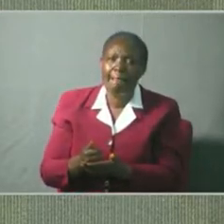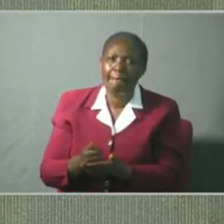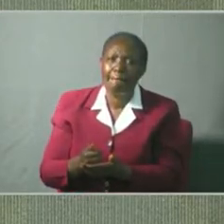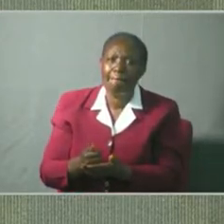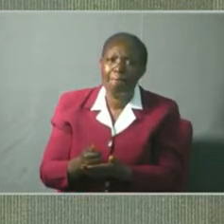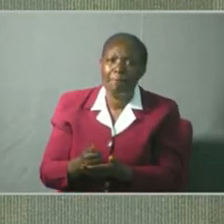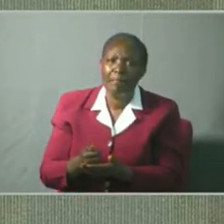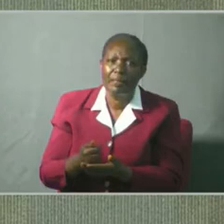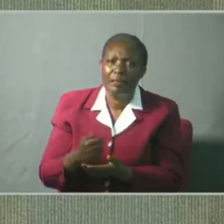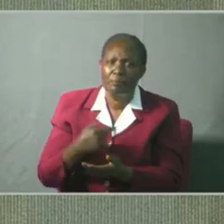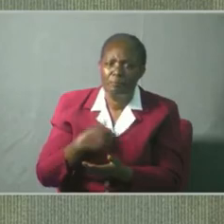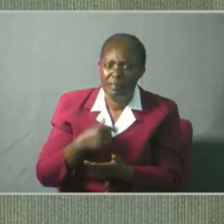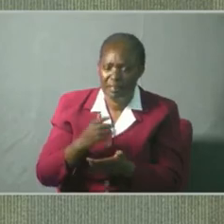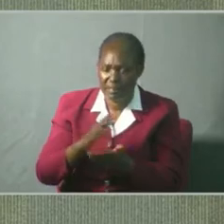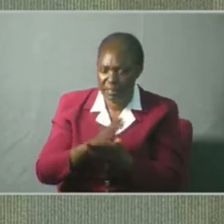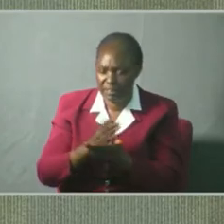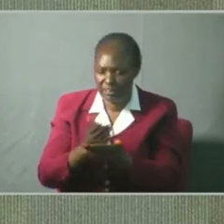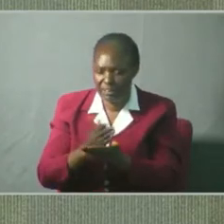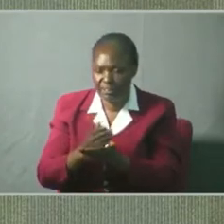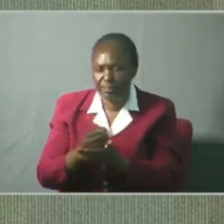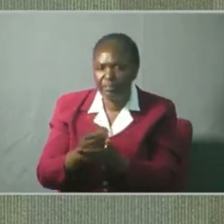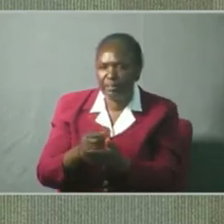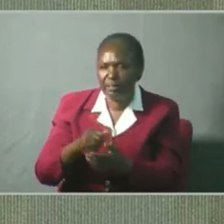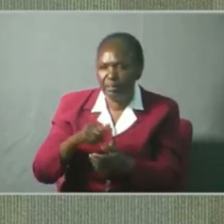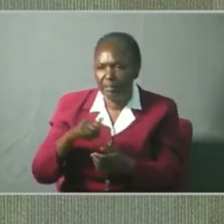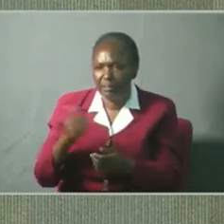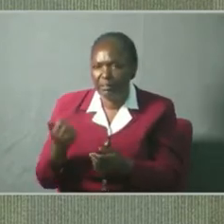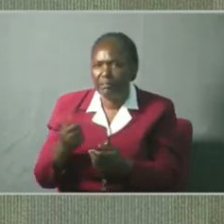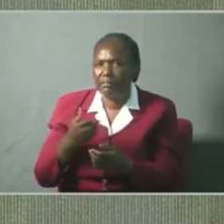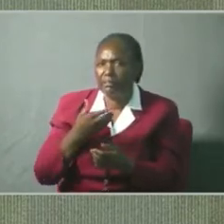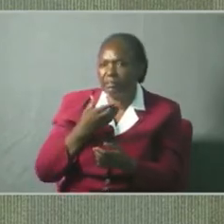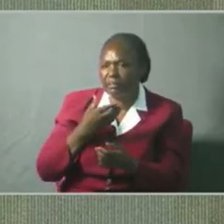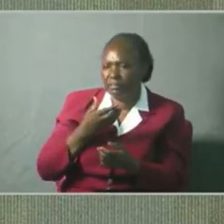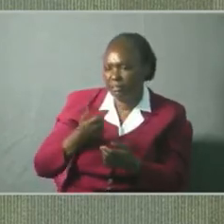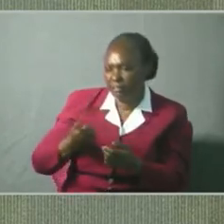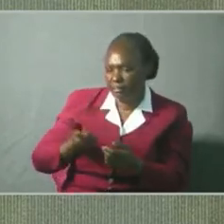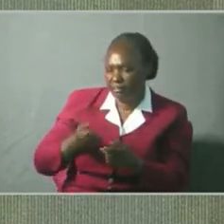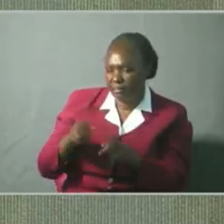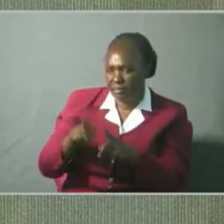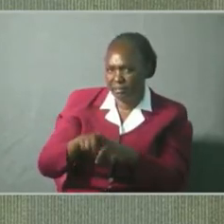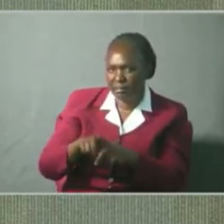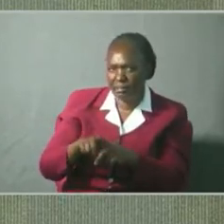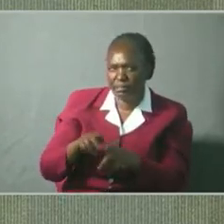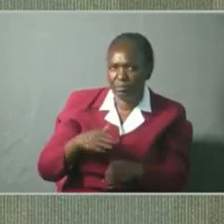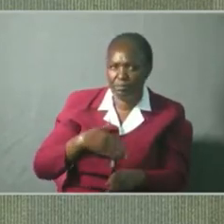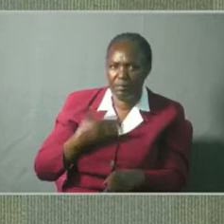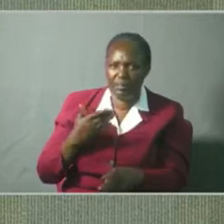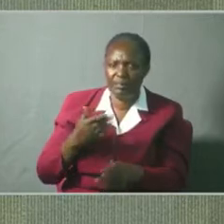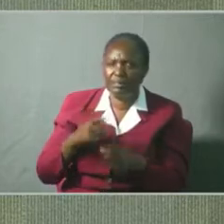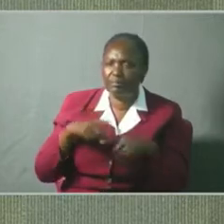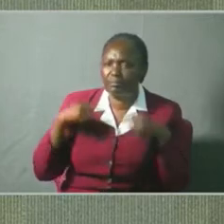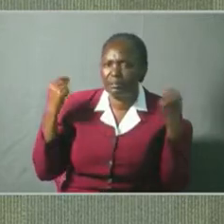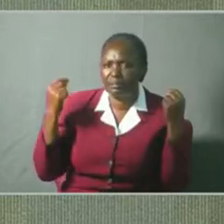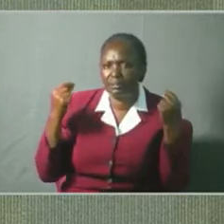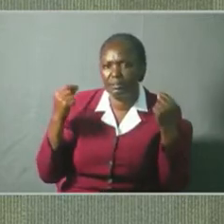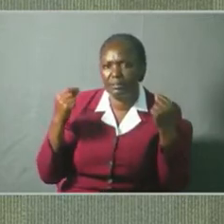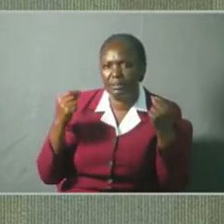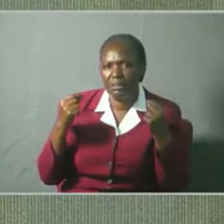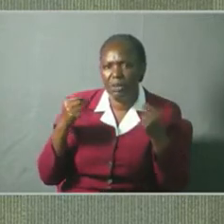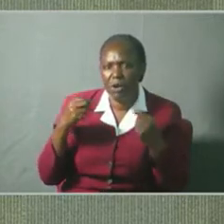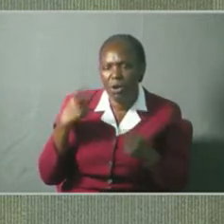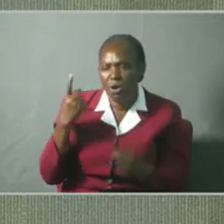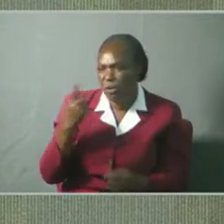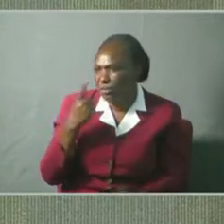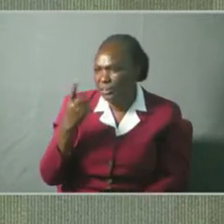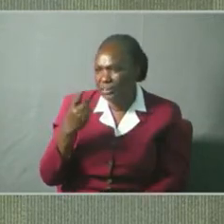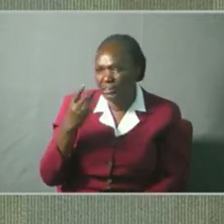I had shared with Margaret, Rachel, just, and the pastor. Only three people